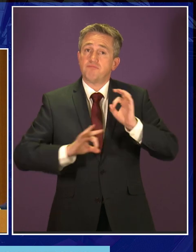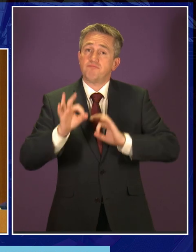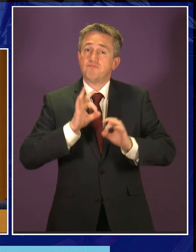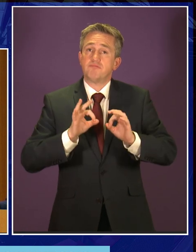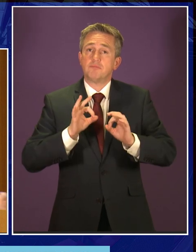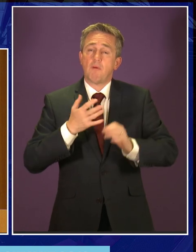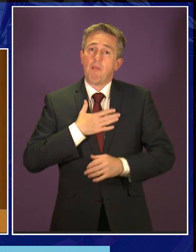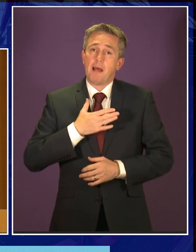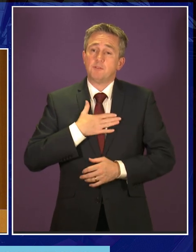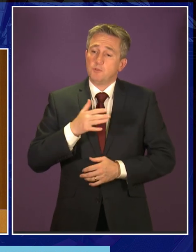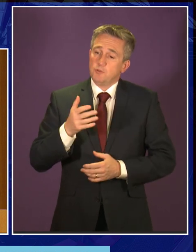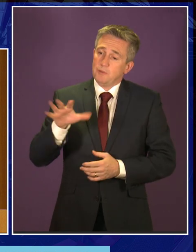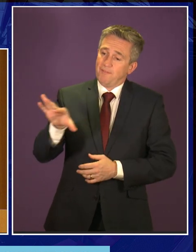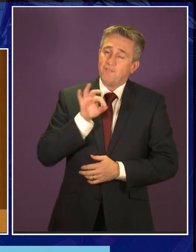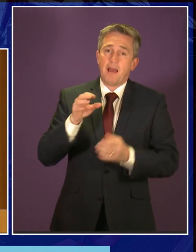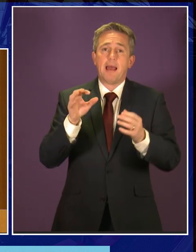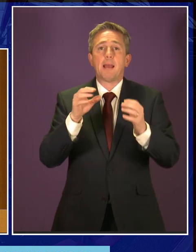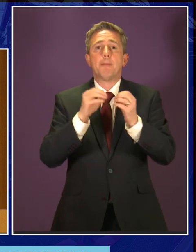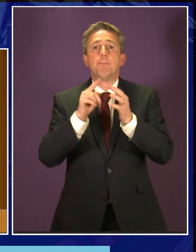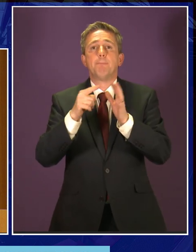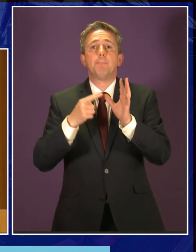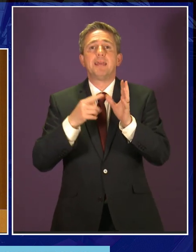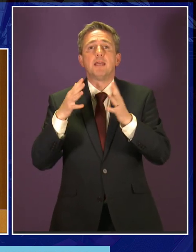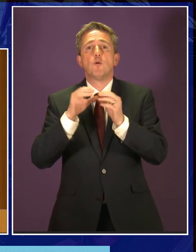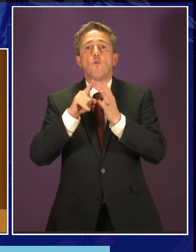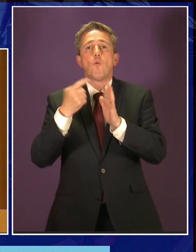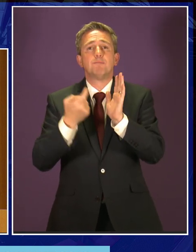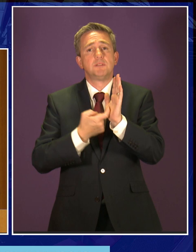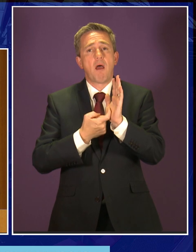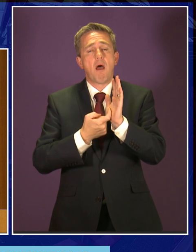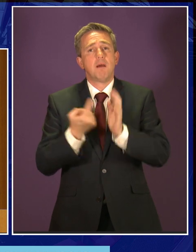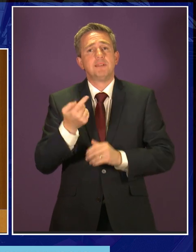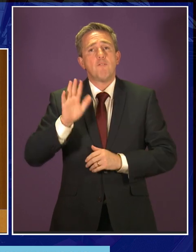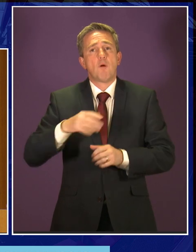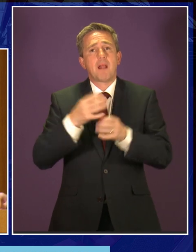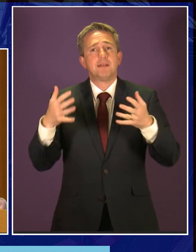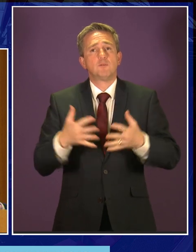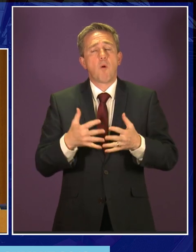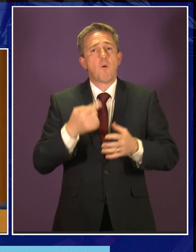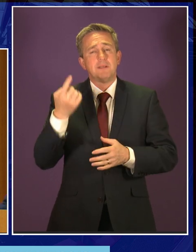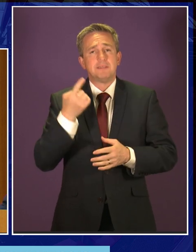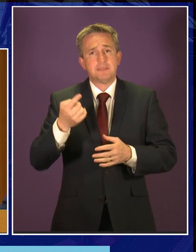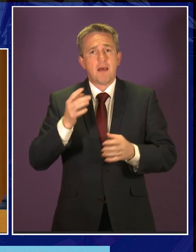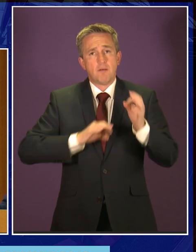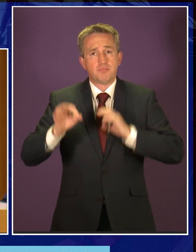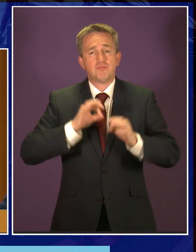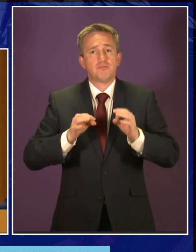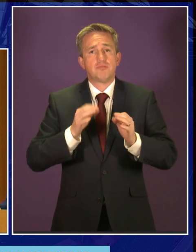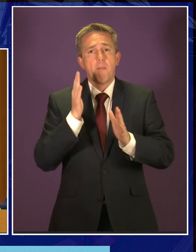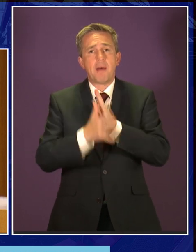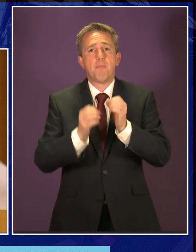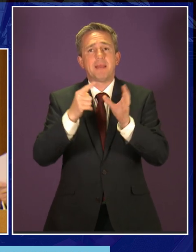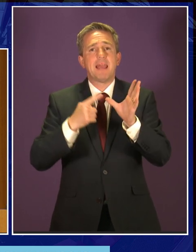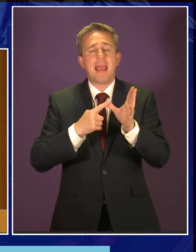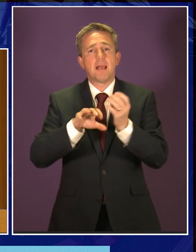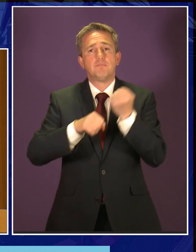And to that end, I would like to invite Bea Webster, who is a Glasgow-based actress and theatre maker who graduated with a BA